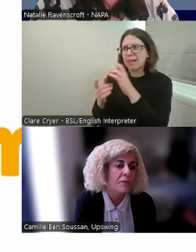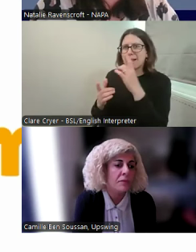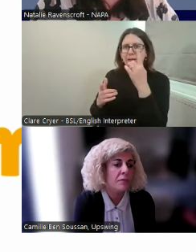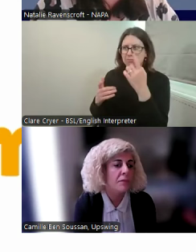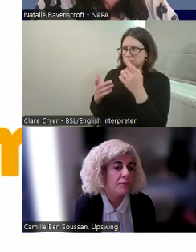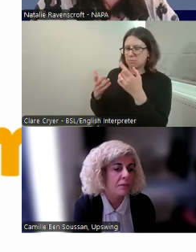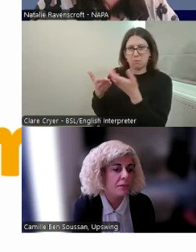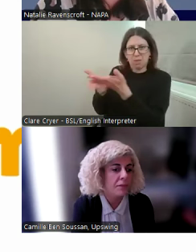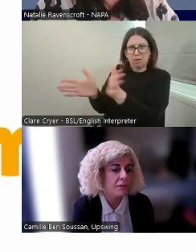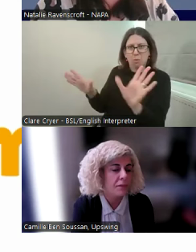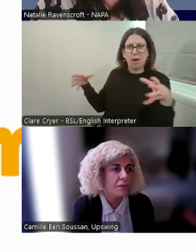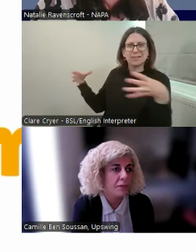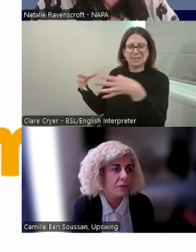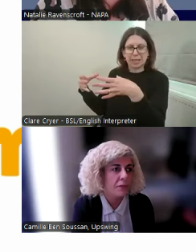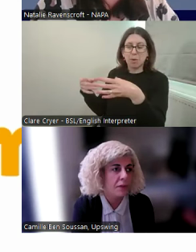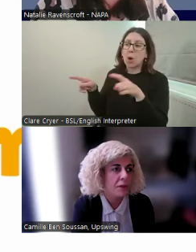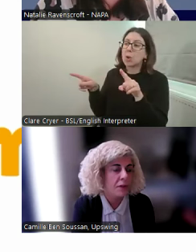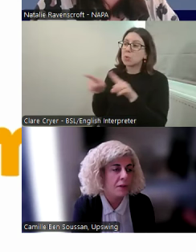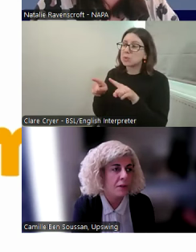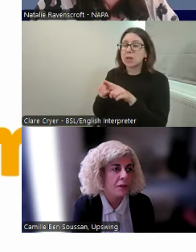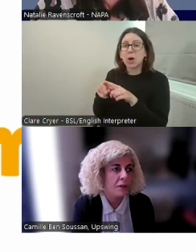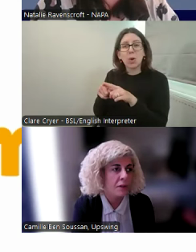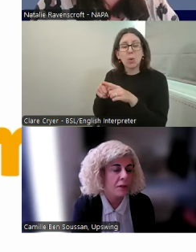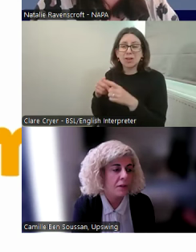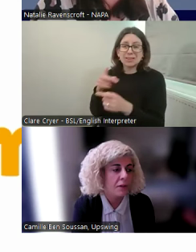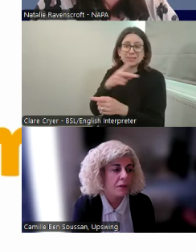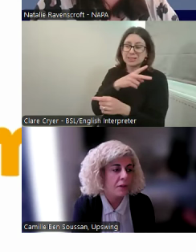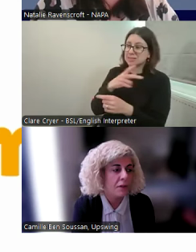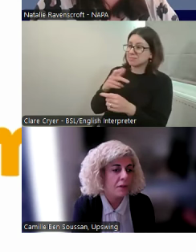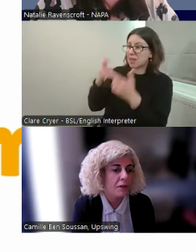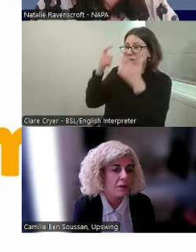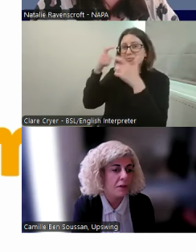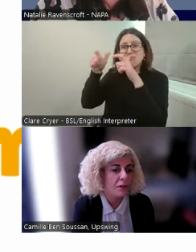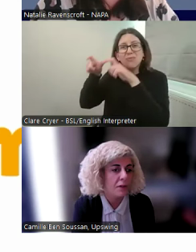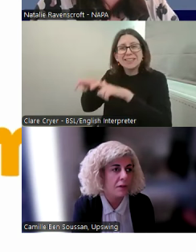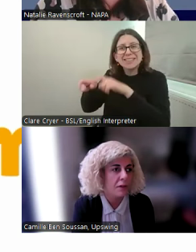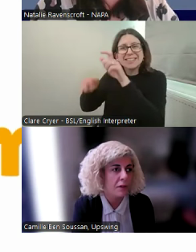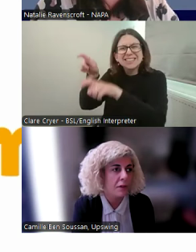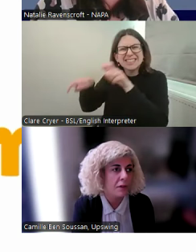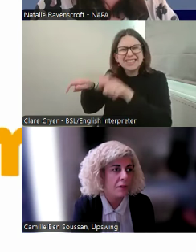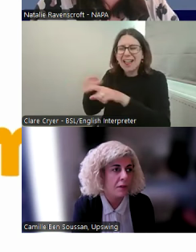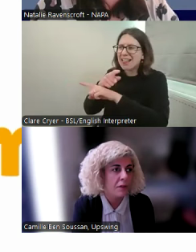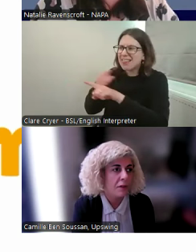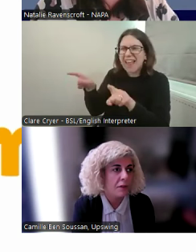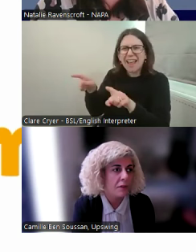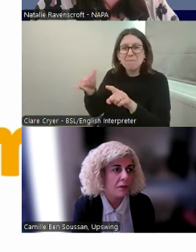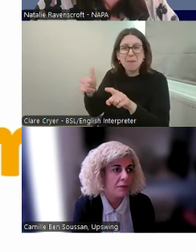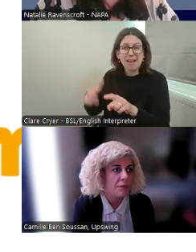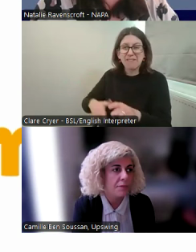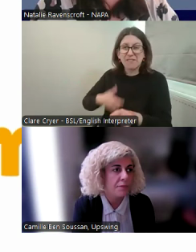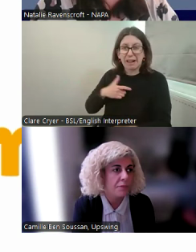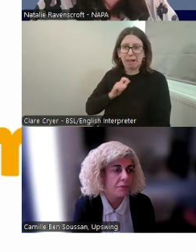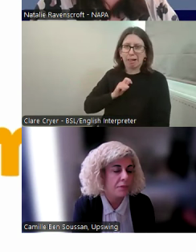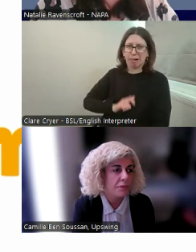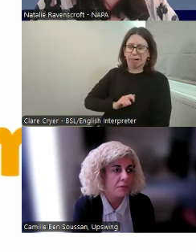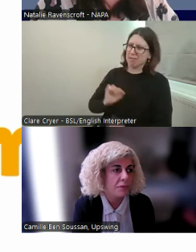And seeing care home staff and residents as creative is obviously really important as well. And sometimes there might be a lack of confidence in their